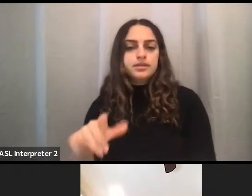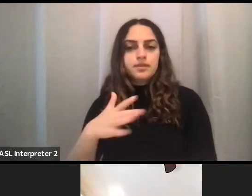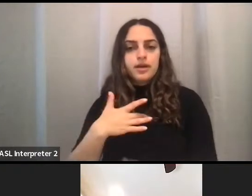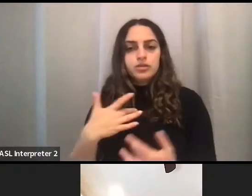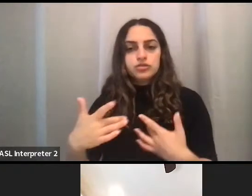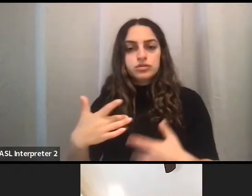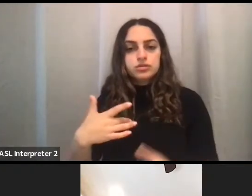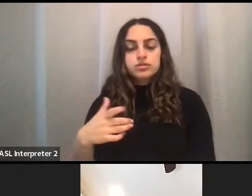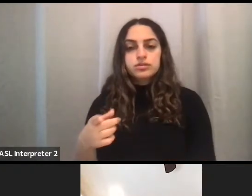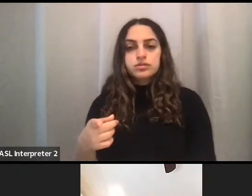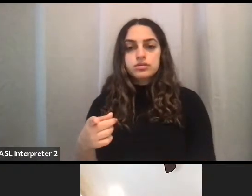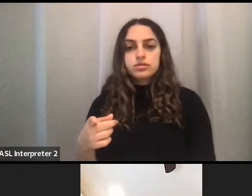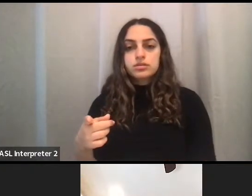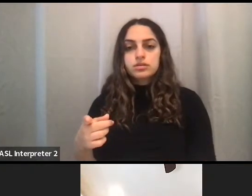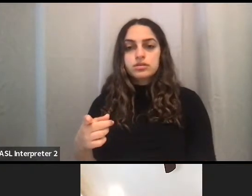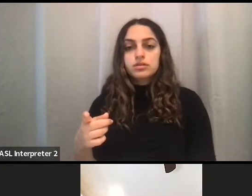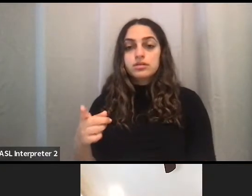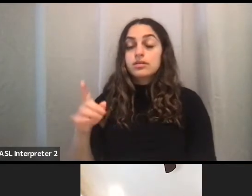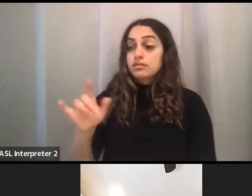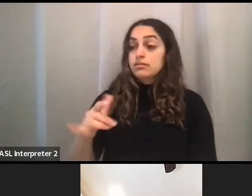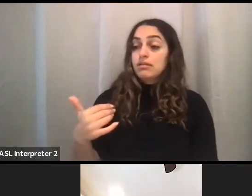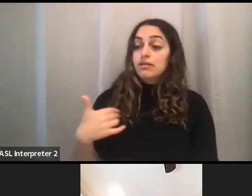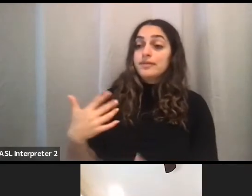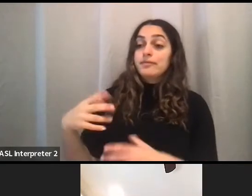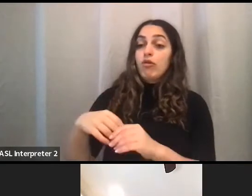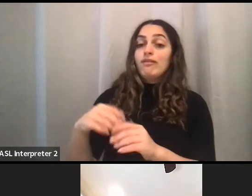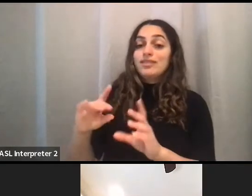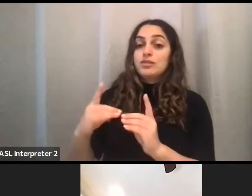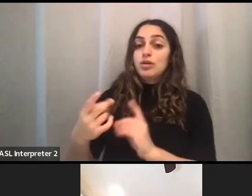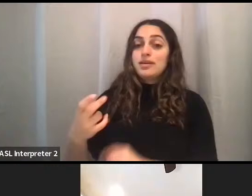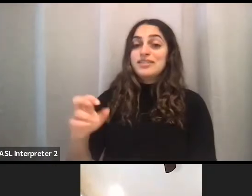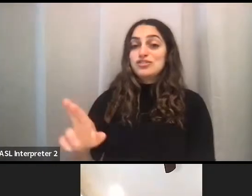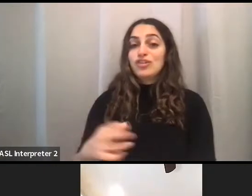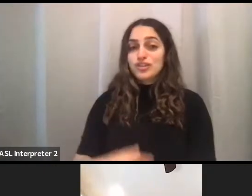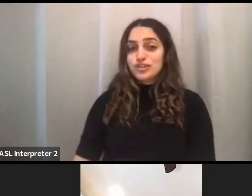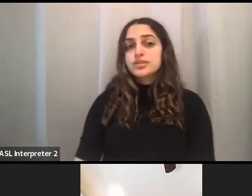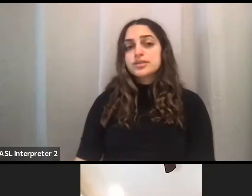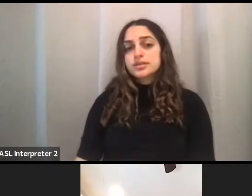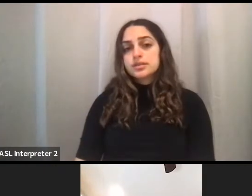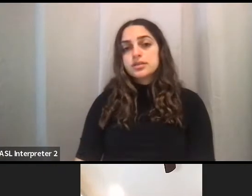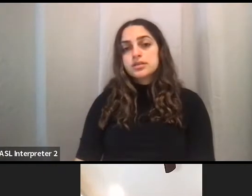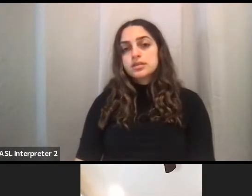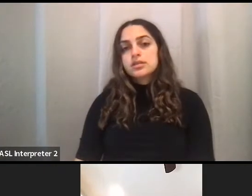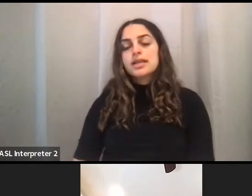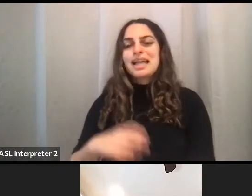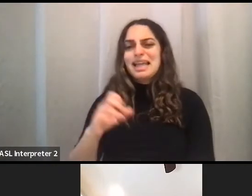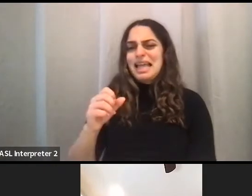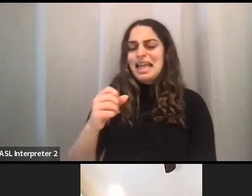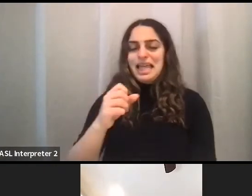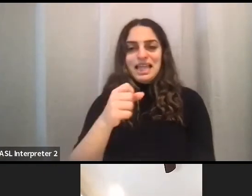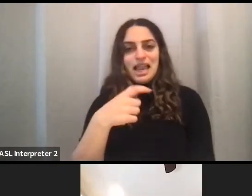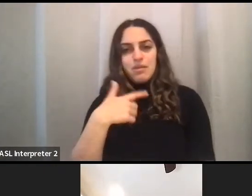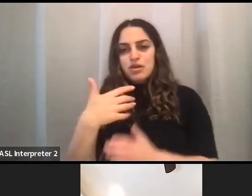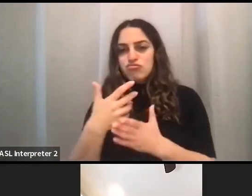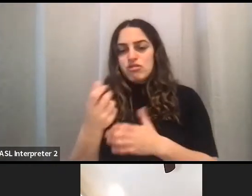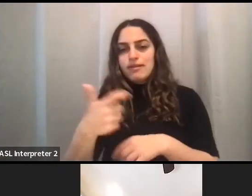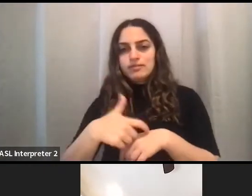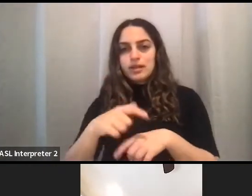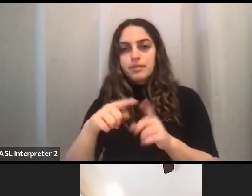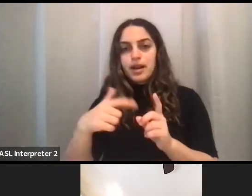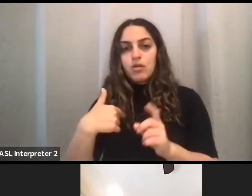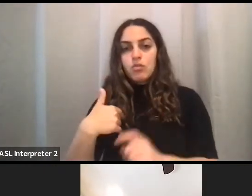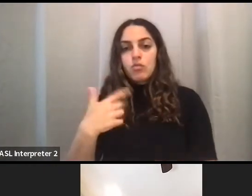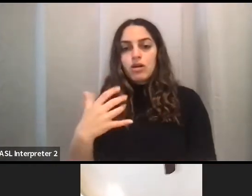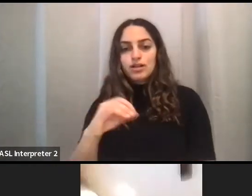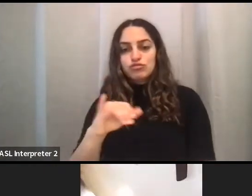department beside the human resources in the construction field yeah and before i'm about to run out of time but i want to bring uh jeb